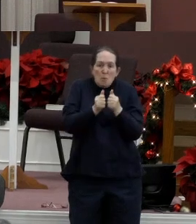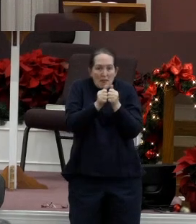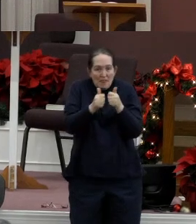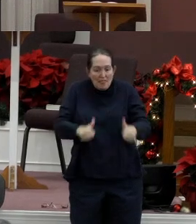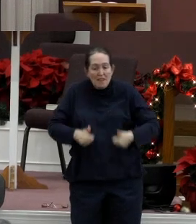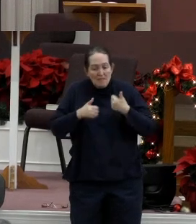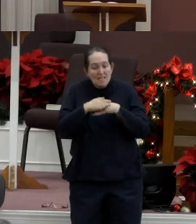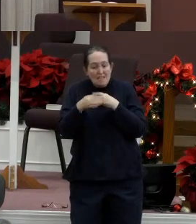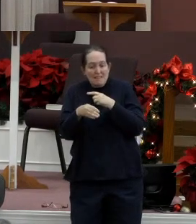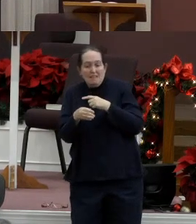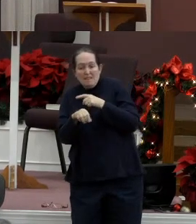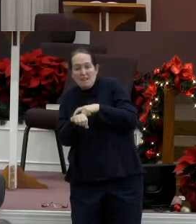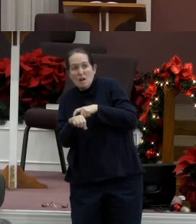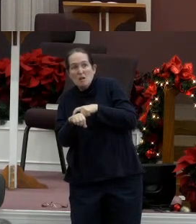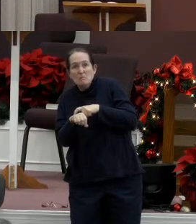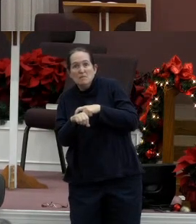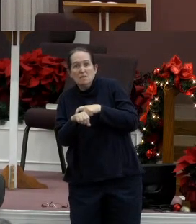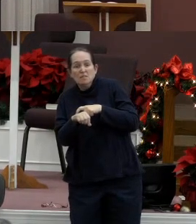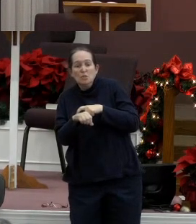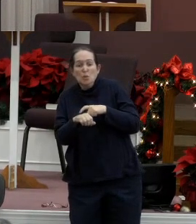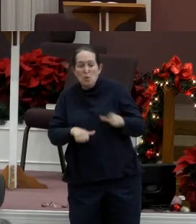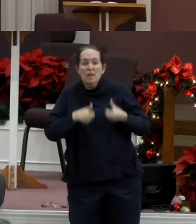in these times that we're living in.